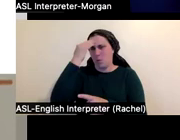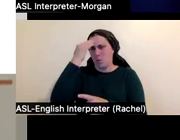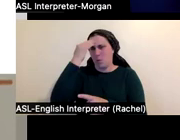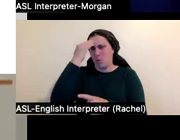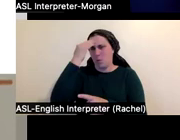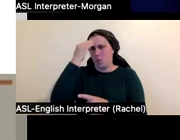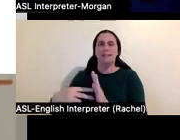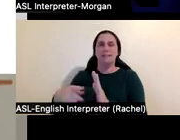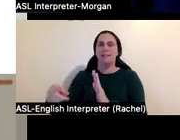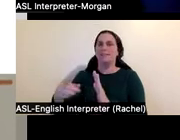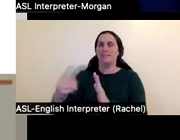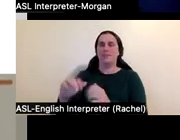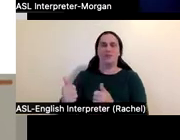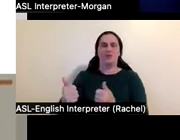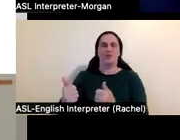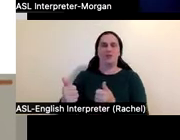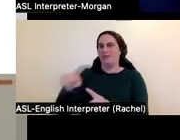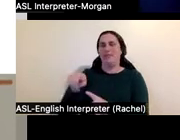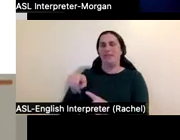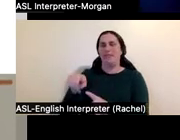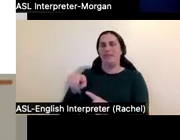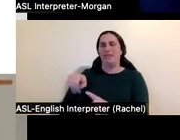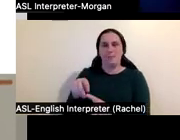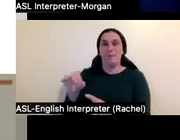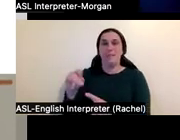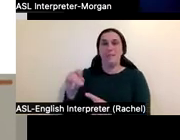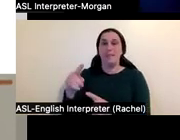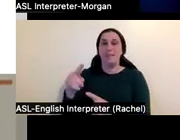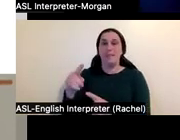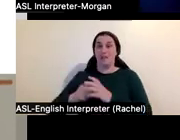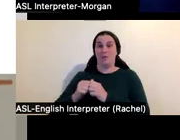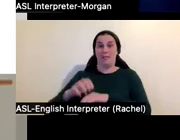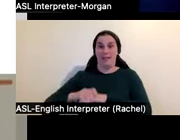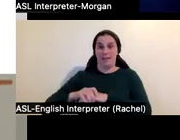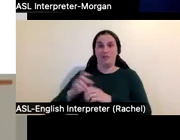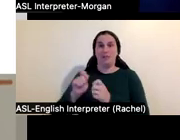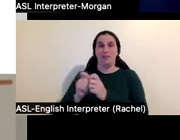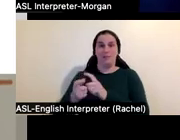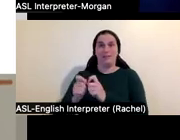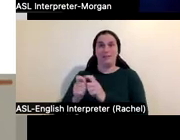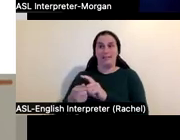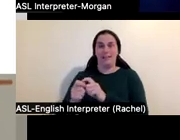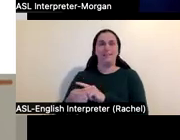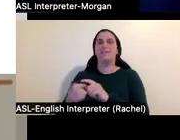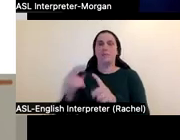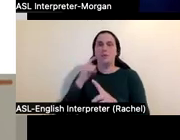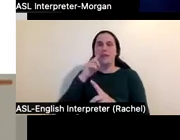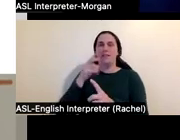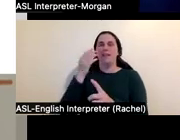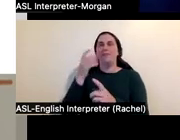that is tricky, because they are coming from the English and they are translating it, but it's just like, yeah, they have to switch around. So yeah, that is